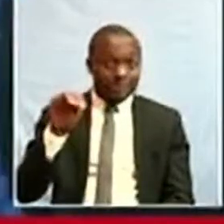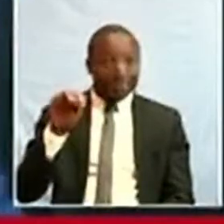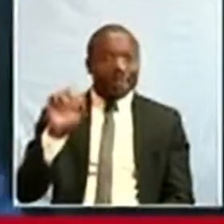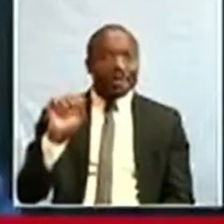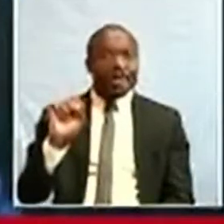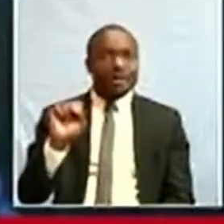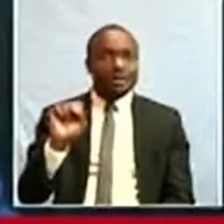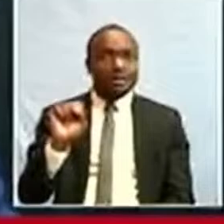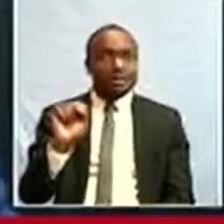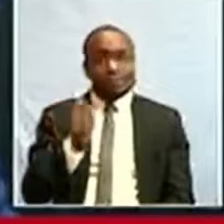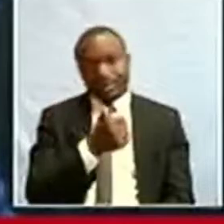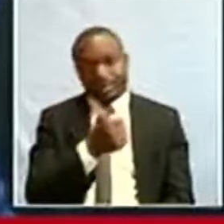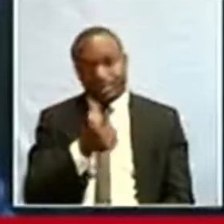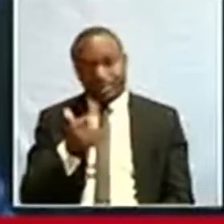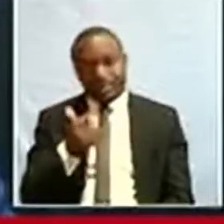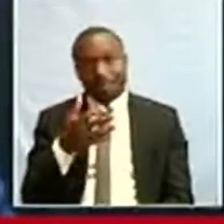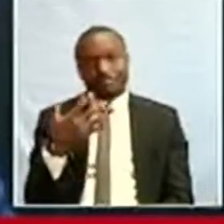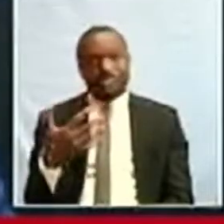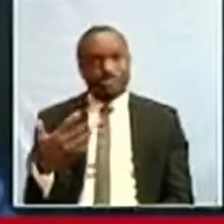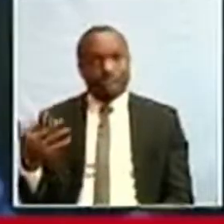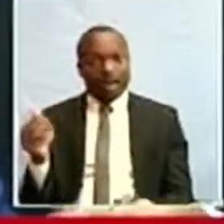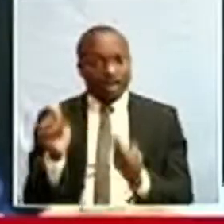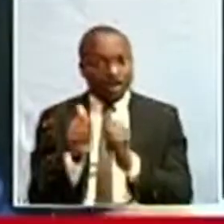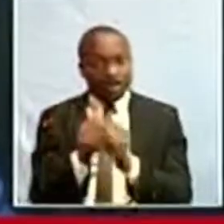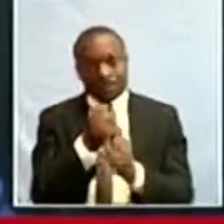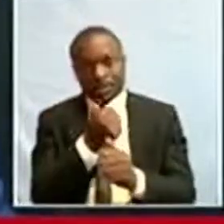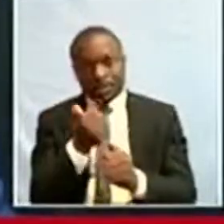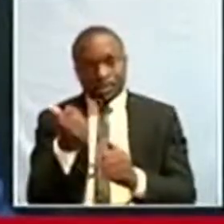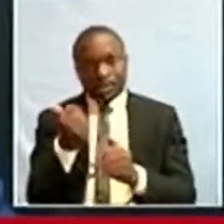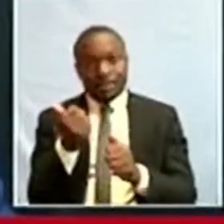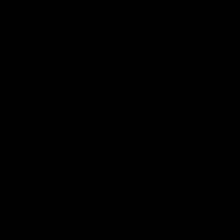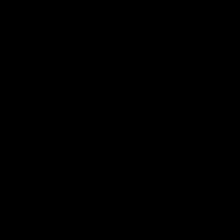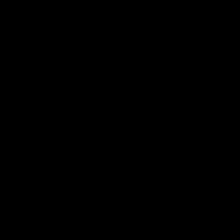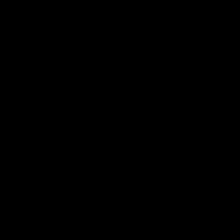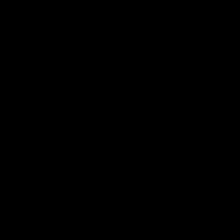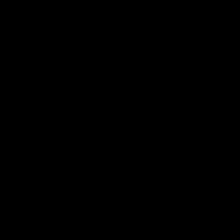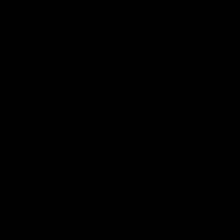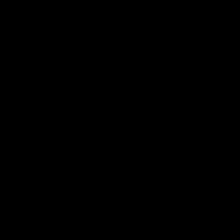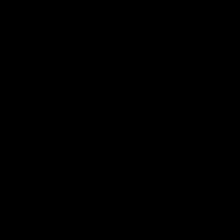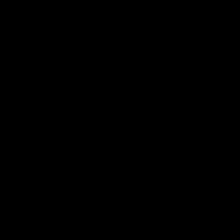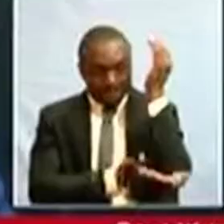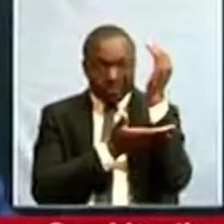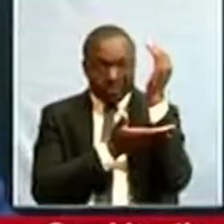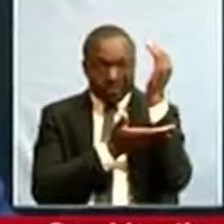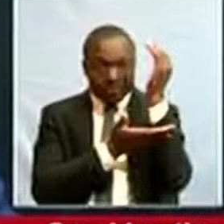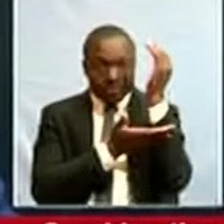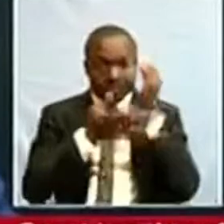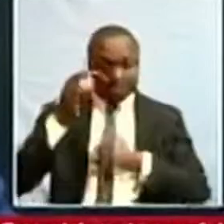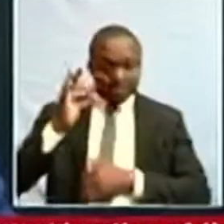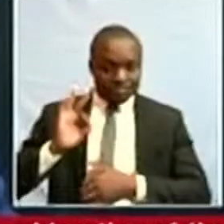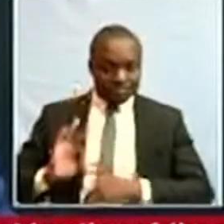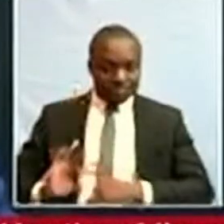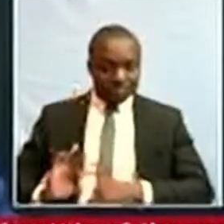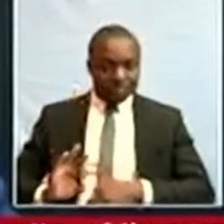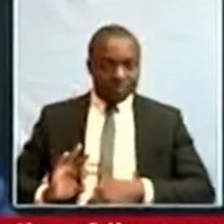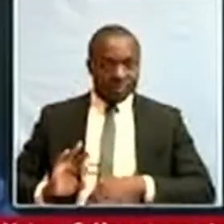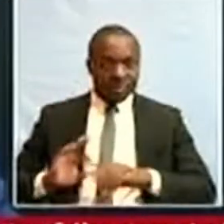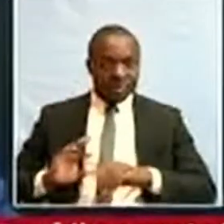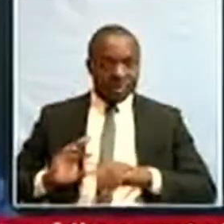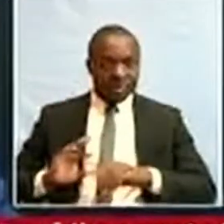including other integration with other relevant databases to enhance beneficiary verification.